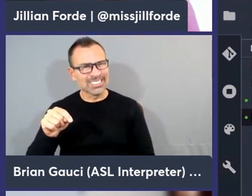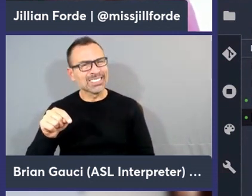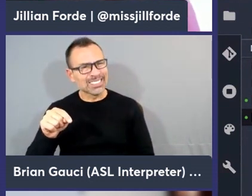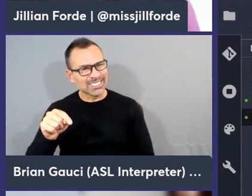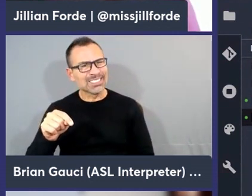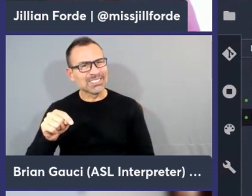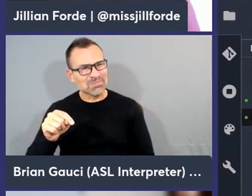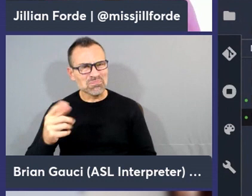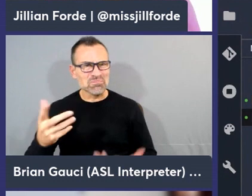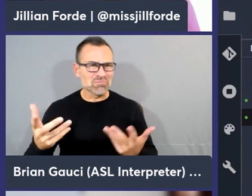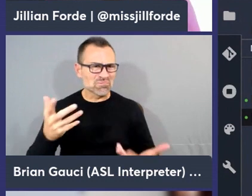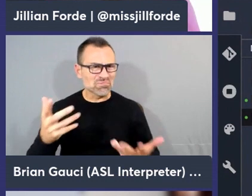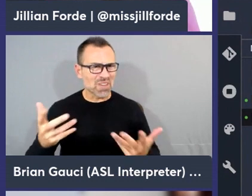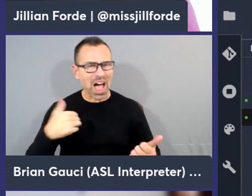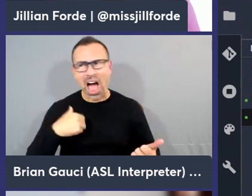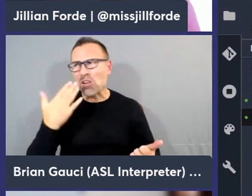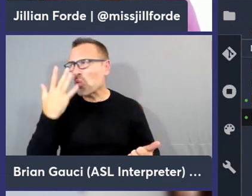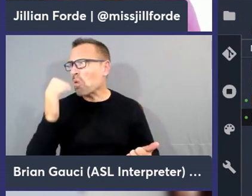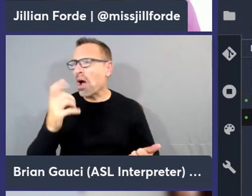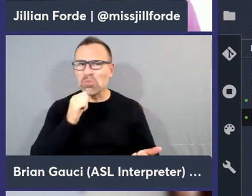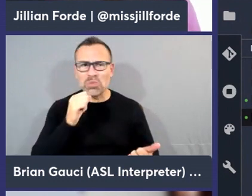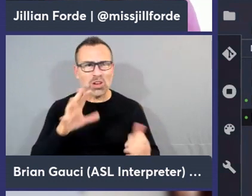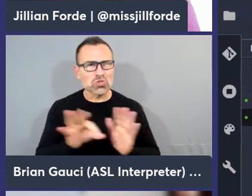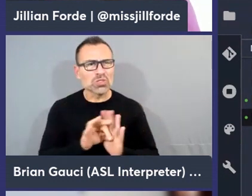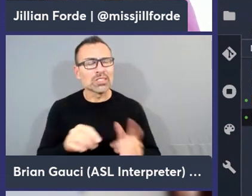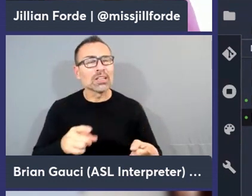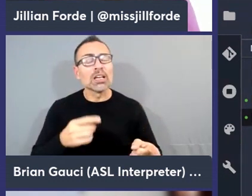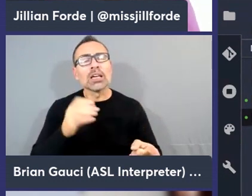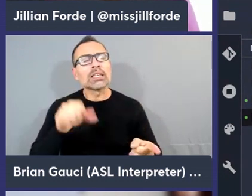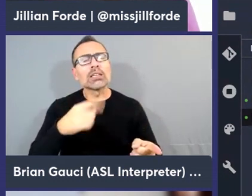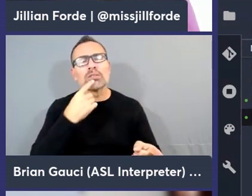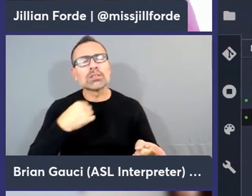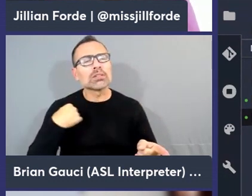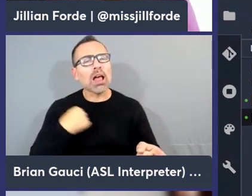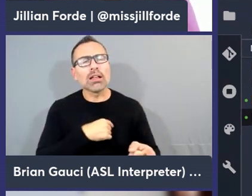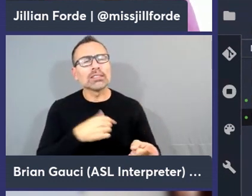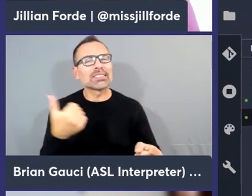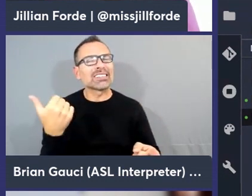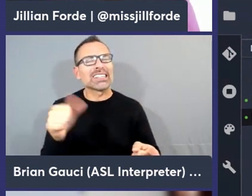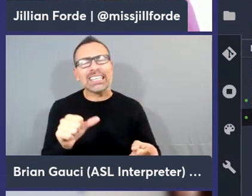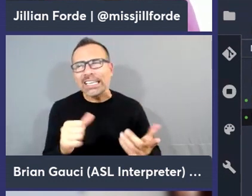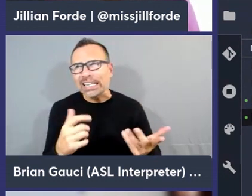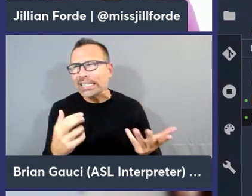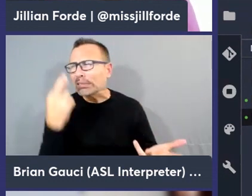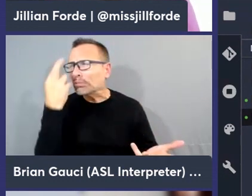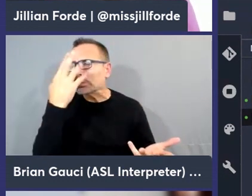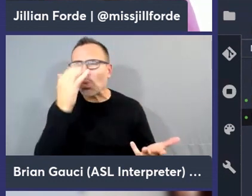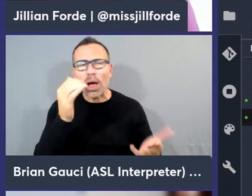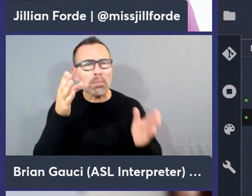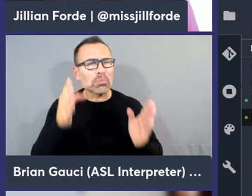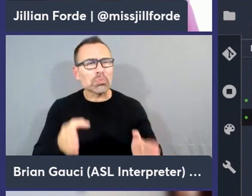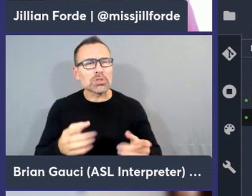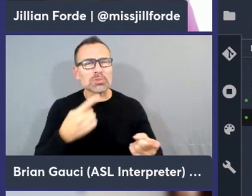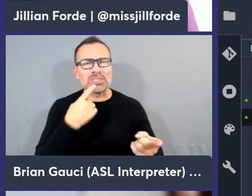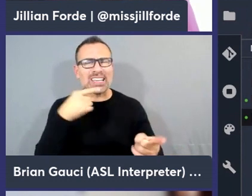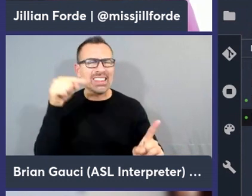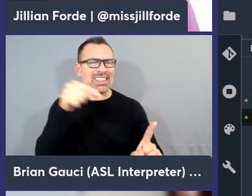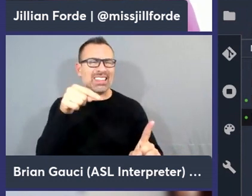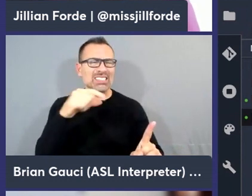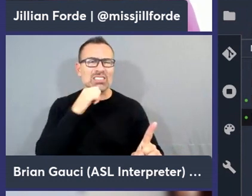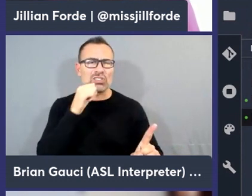that maybe I'm not aware of. So could you tell us if would there be any reason why somebody would not want to use